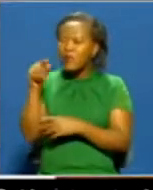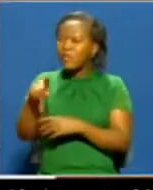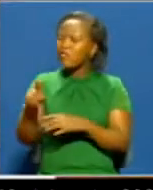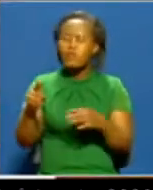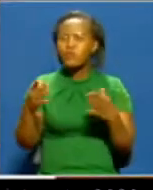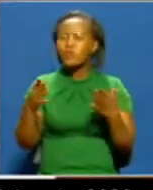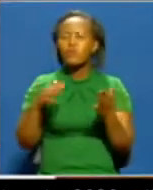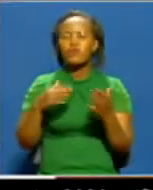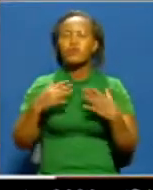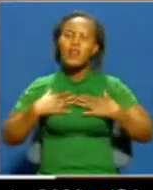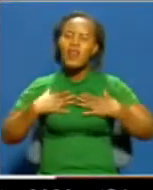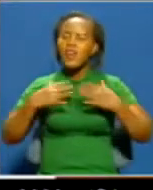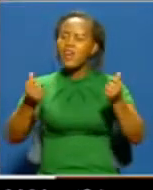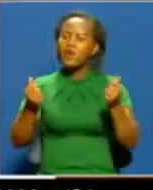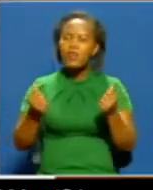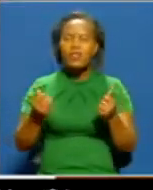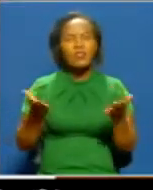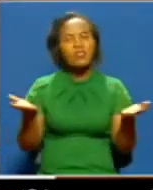looking...